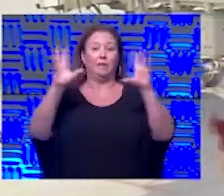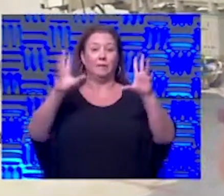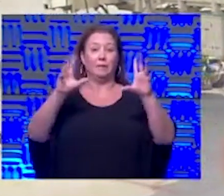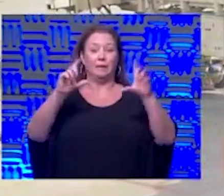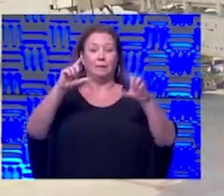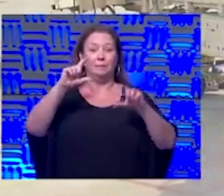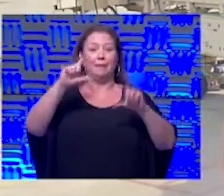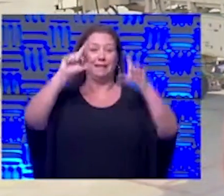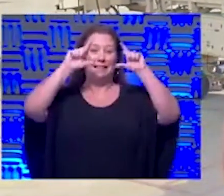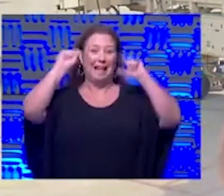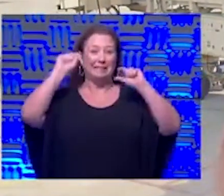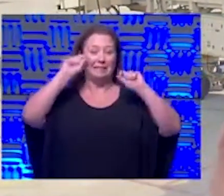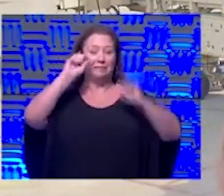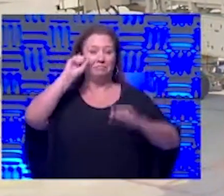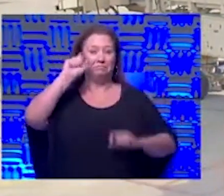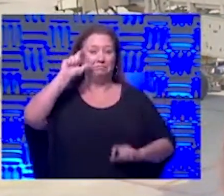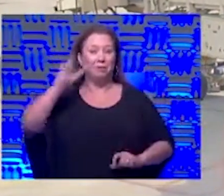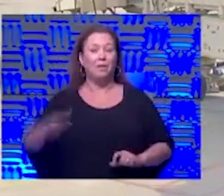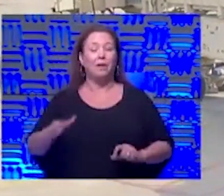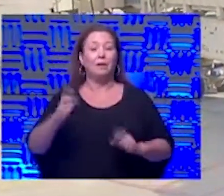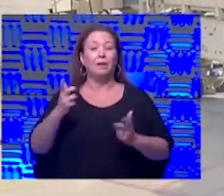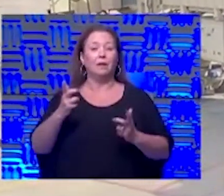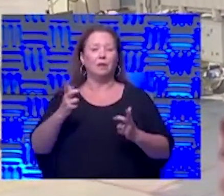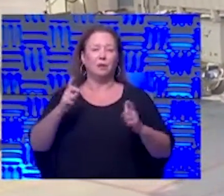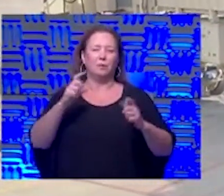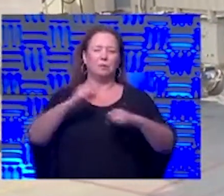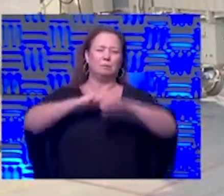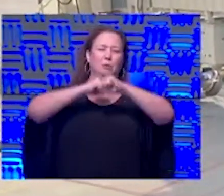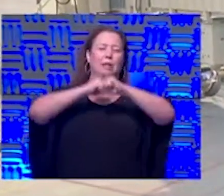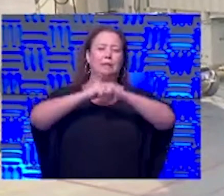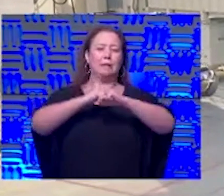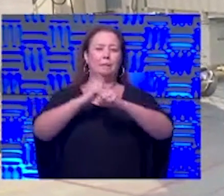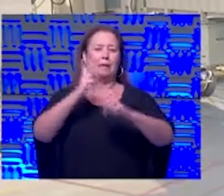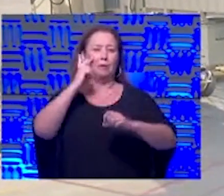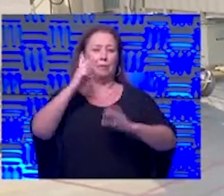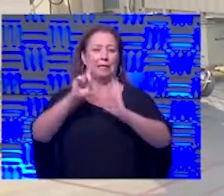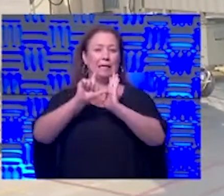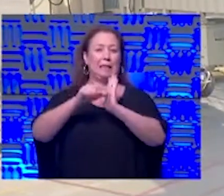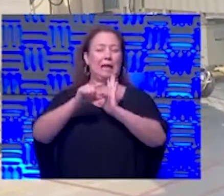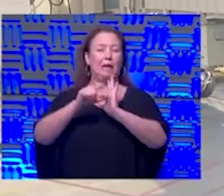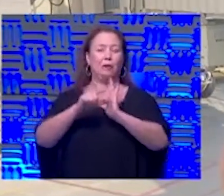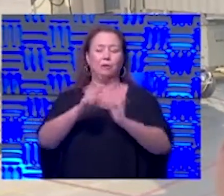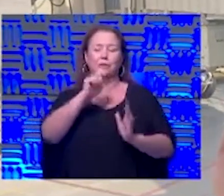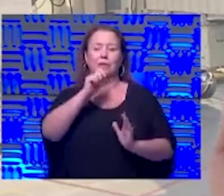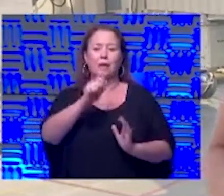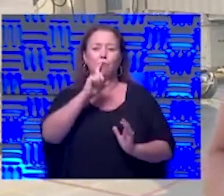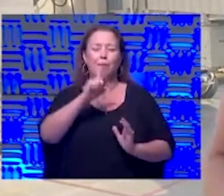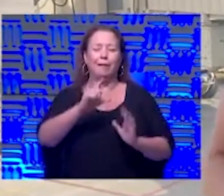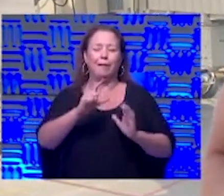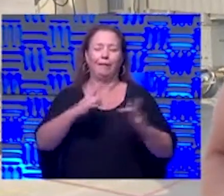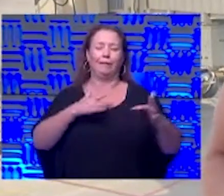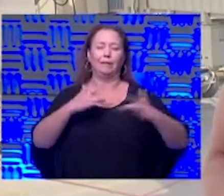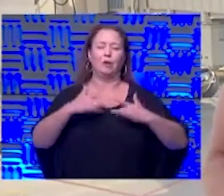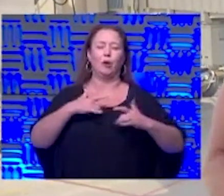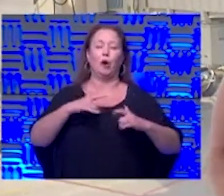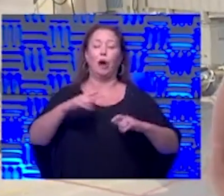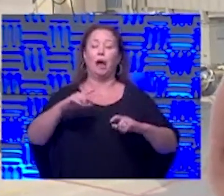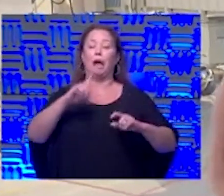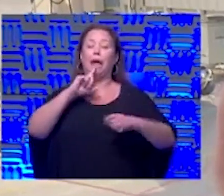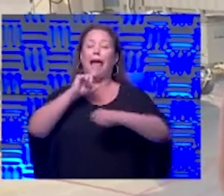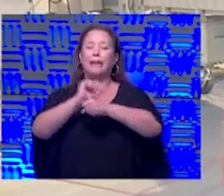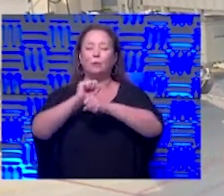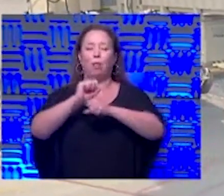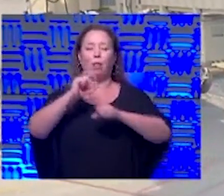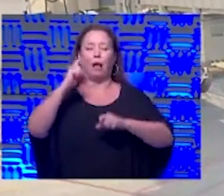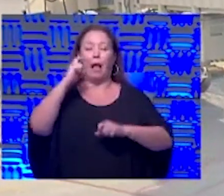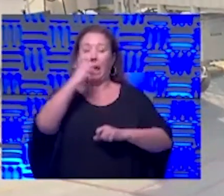my sunglasses. They offer a little bit of protection, but as we'll see later on, it's really not considered eye protection by